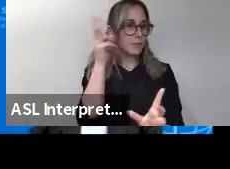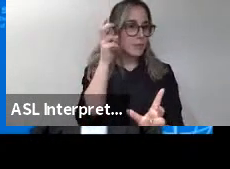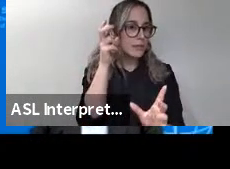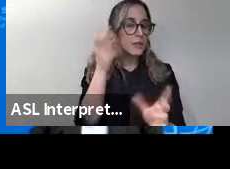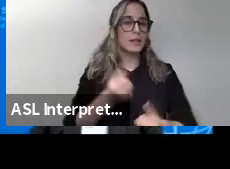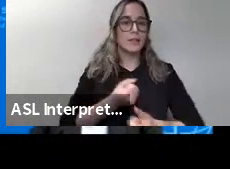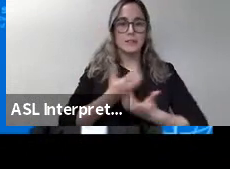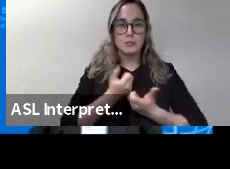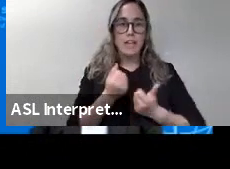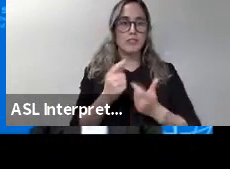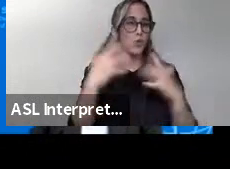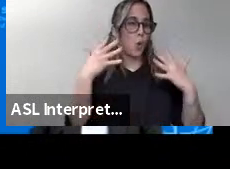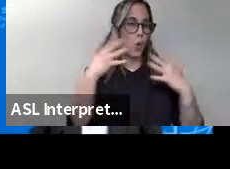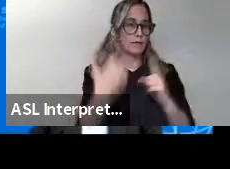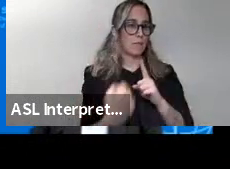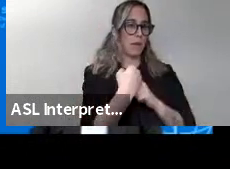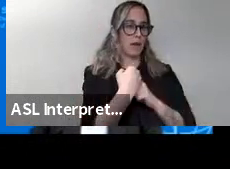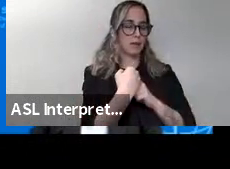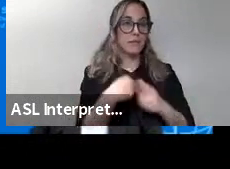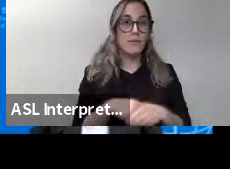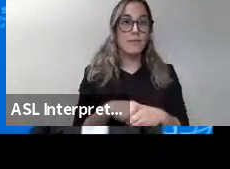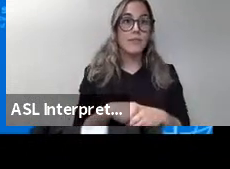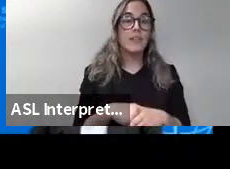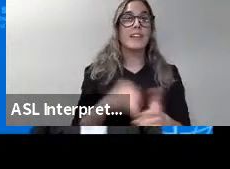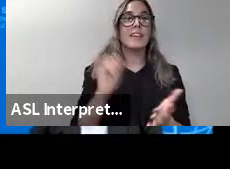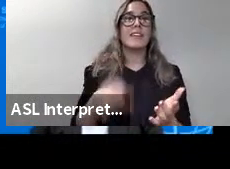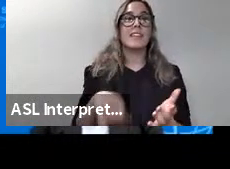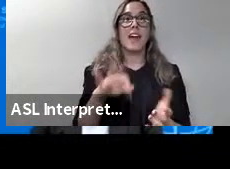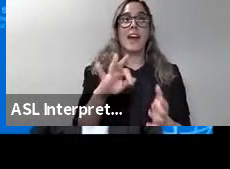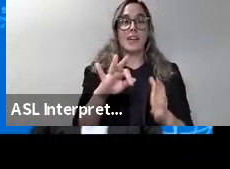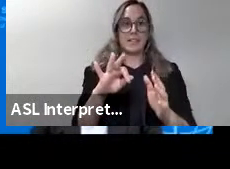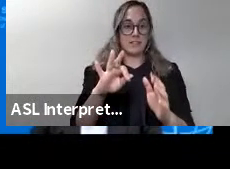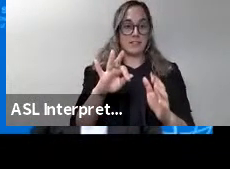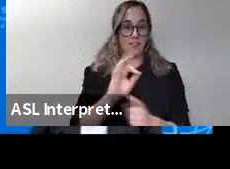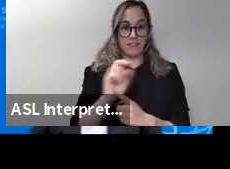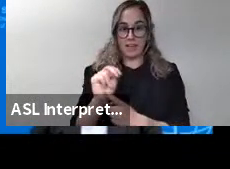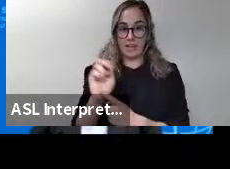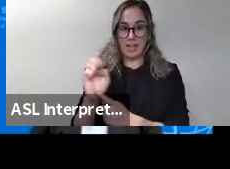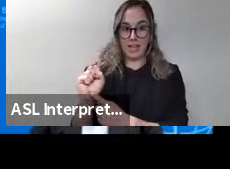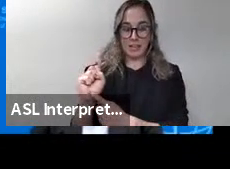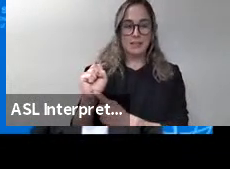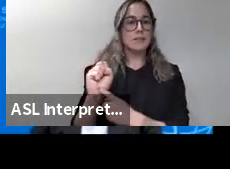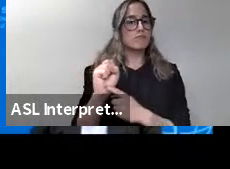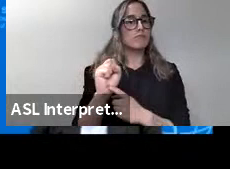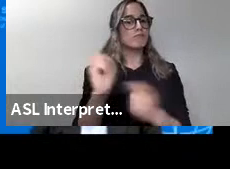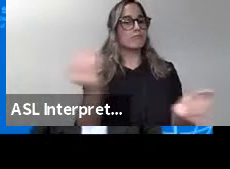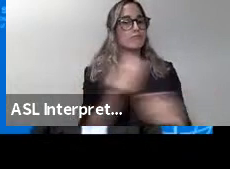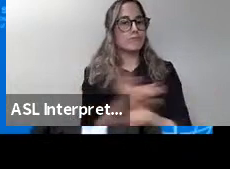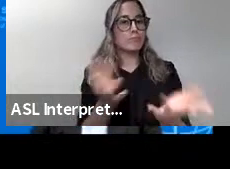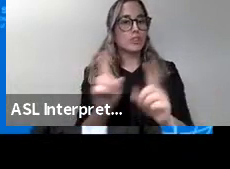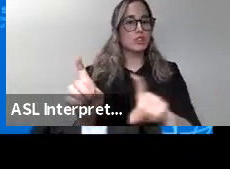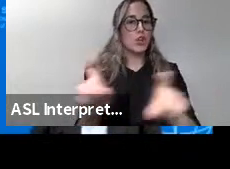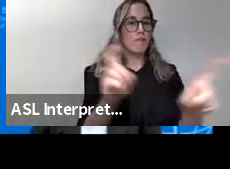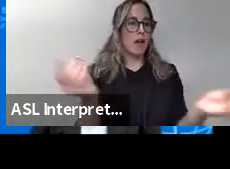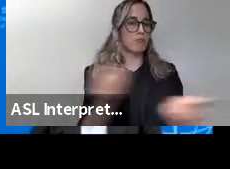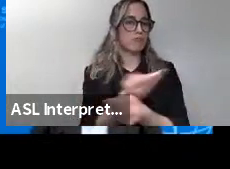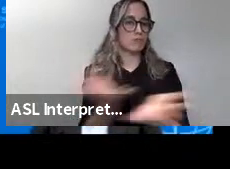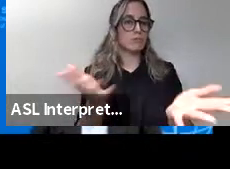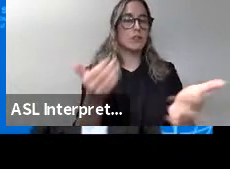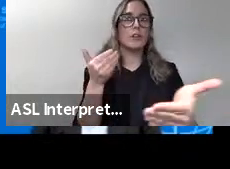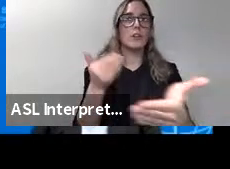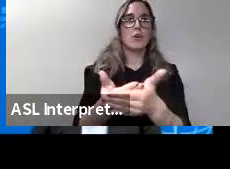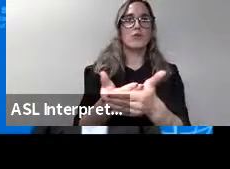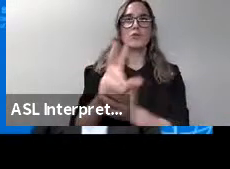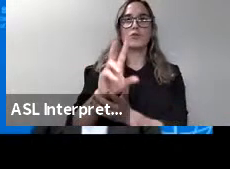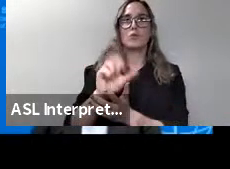The Neighborhood Environmental Survey was a survey that FAA conducted to over 10,000 people living near 20 representative